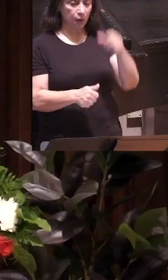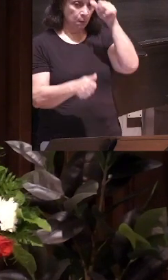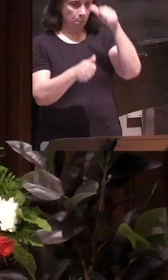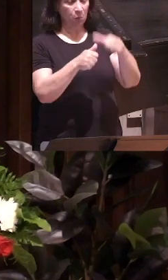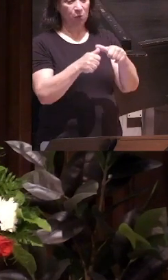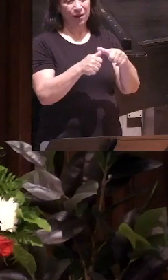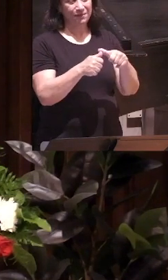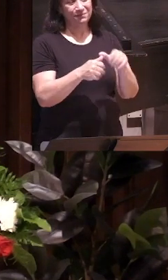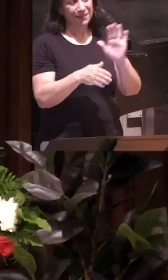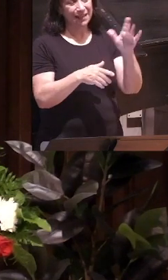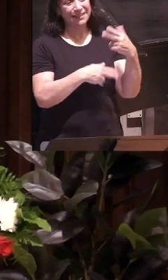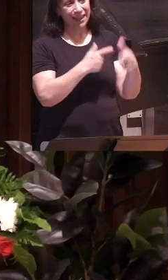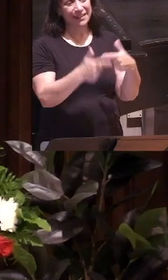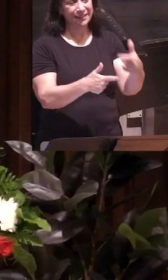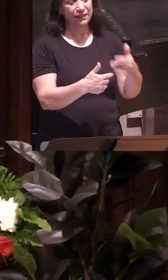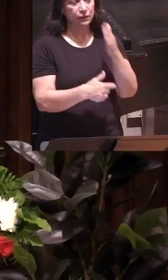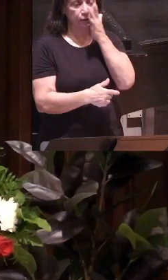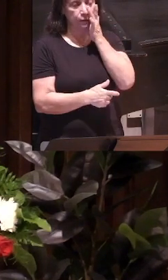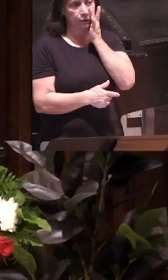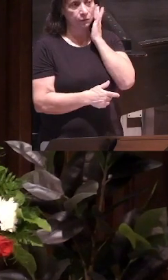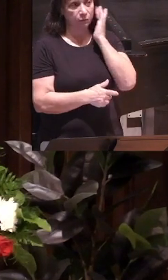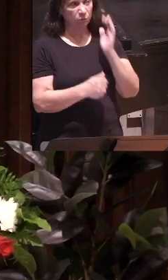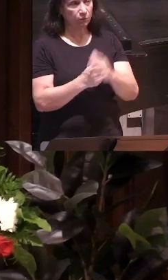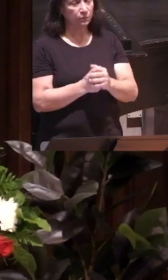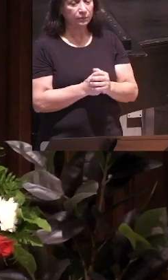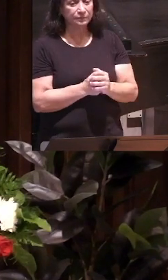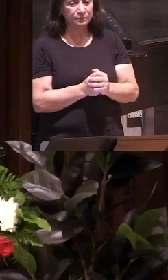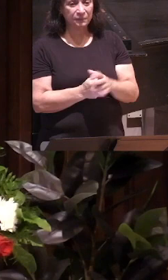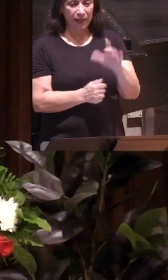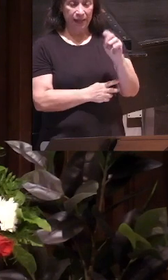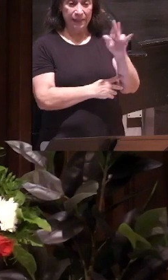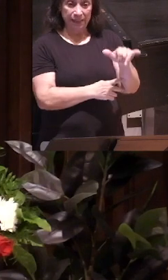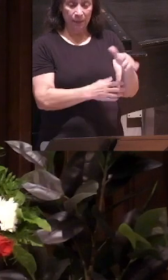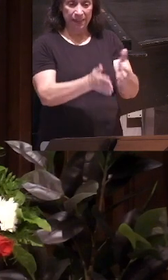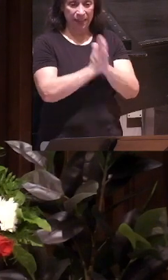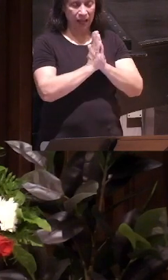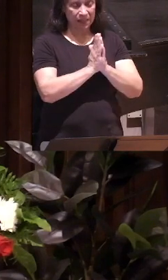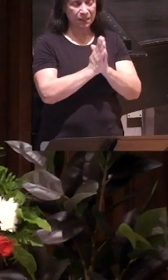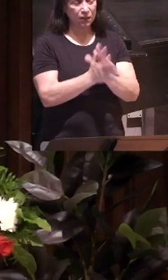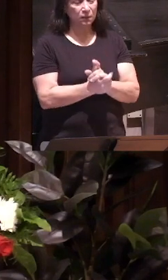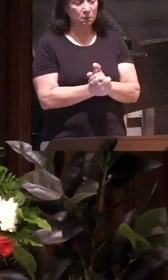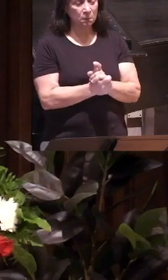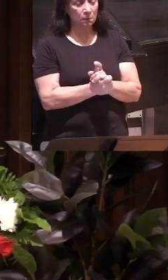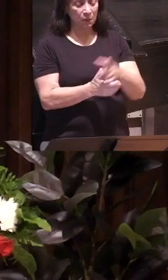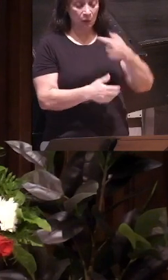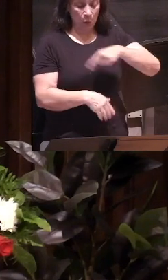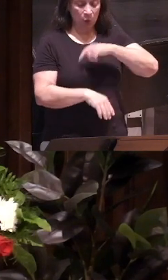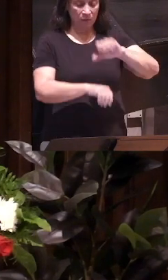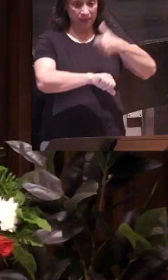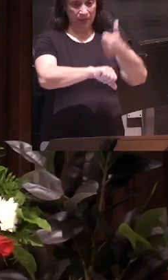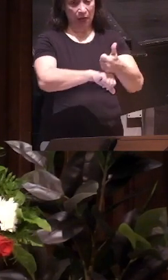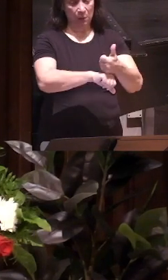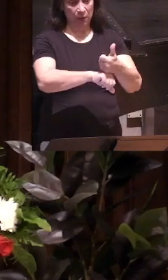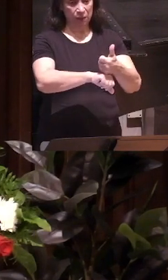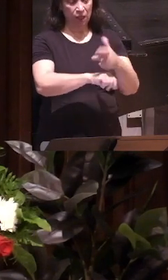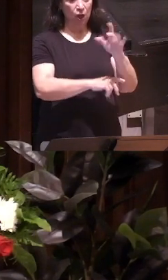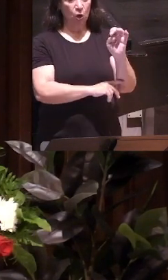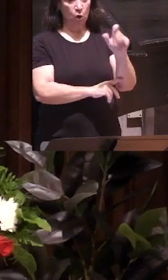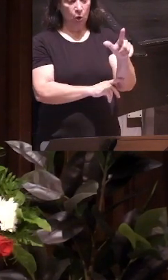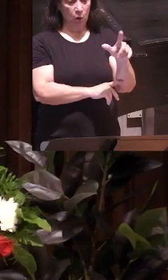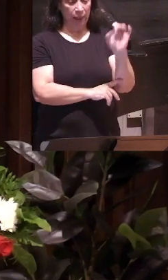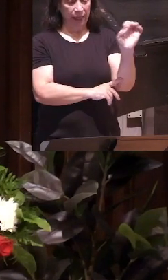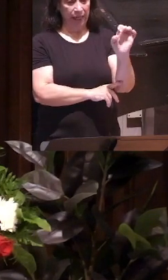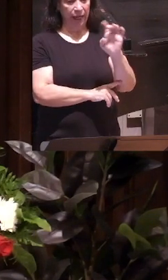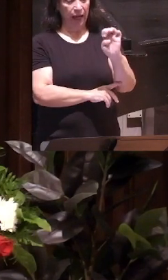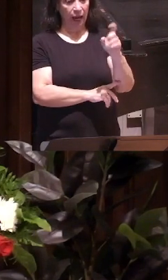memory, his legacy. At Tammy's request, we've established the Earl